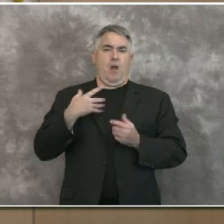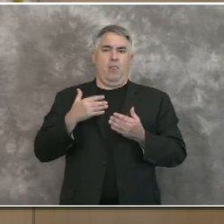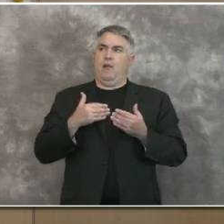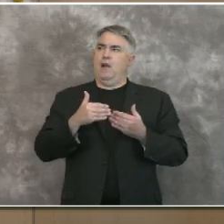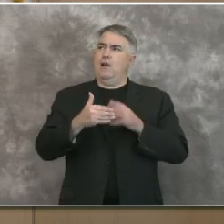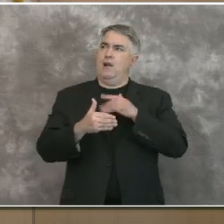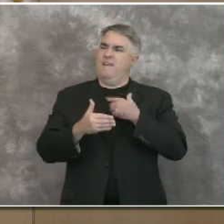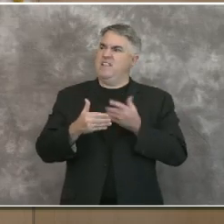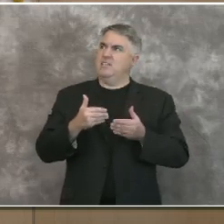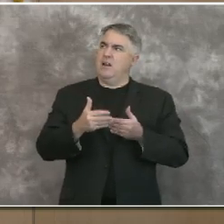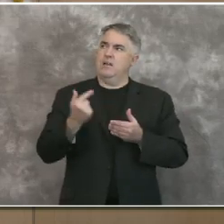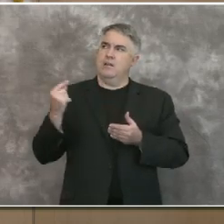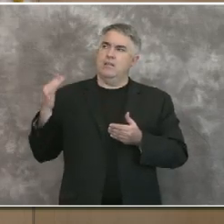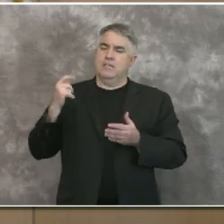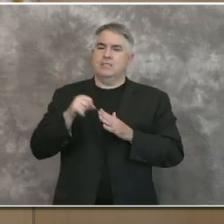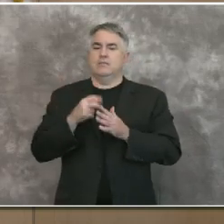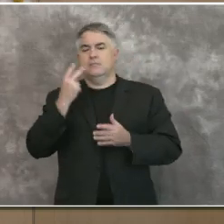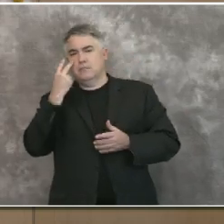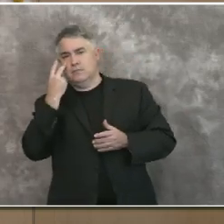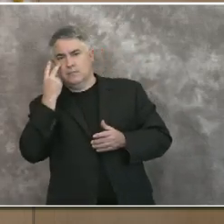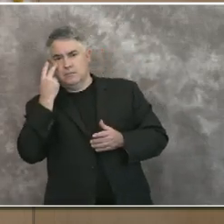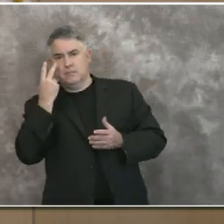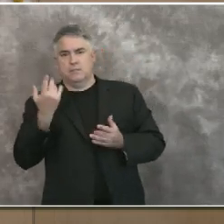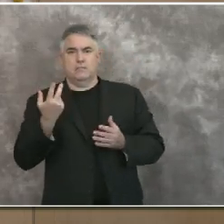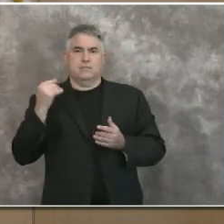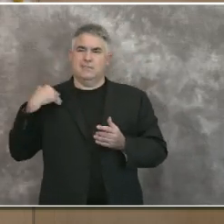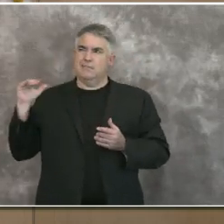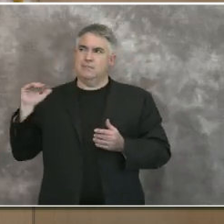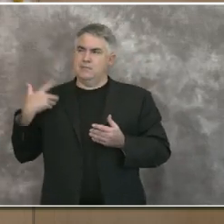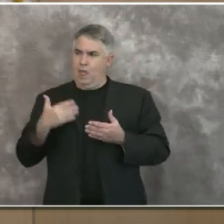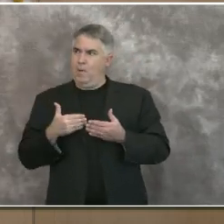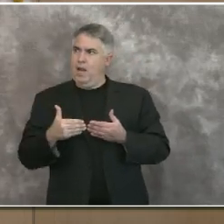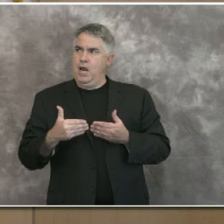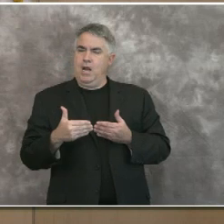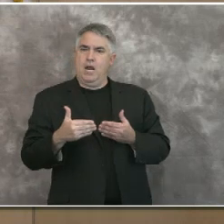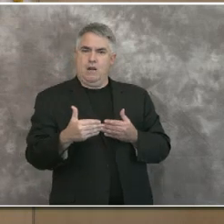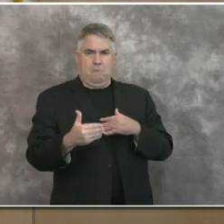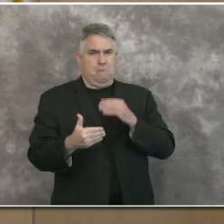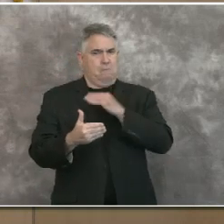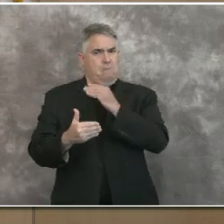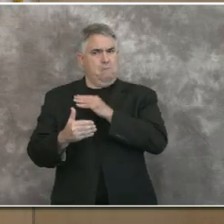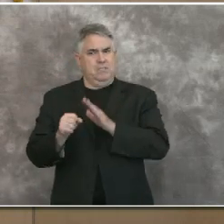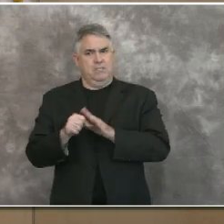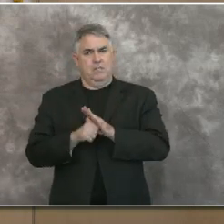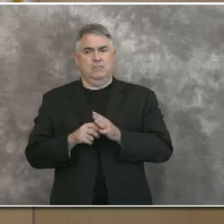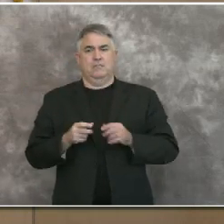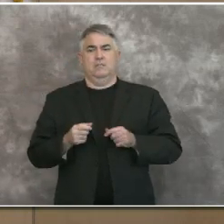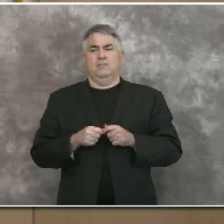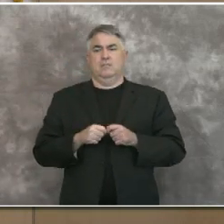that those leaning forward efforts occur, and in many cases, sometimes the state